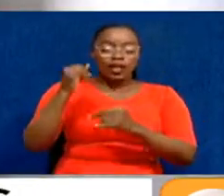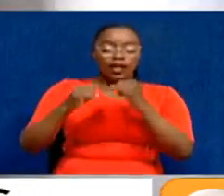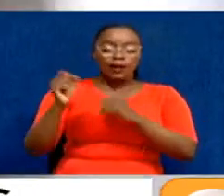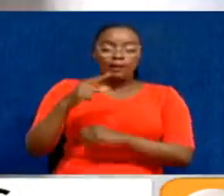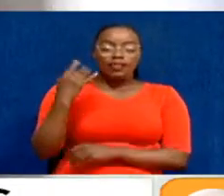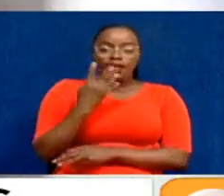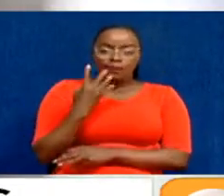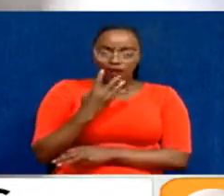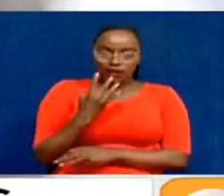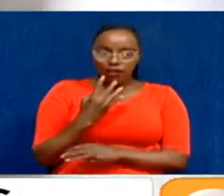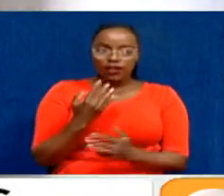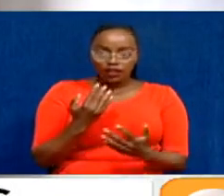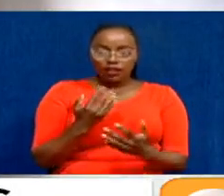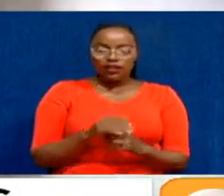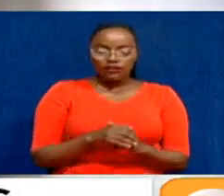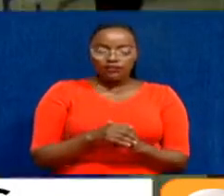April.